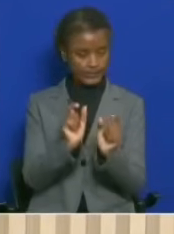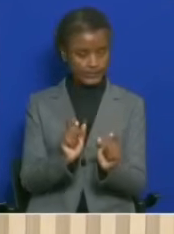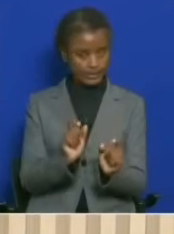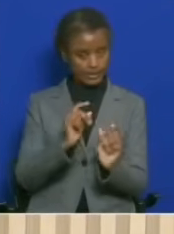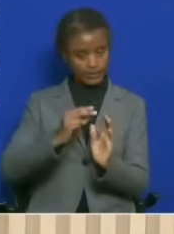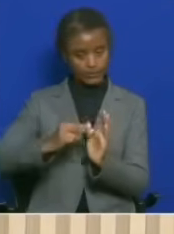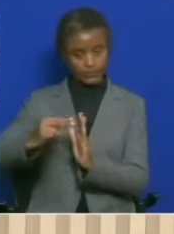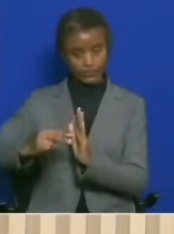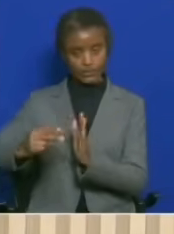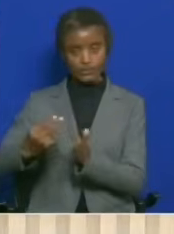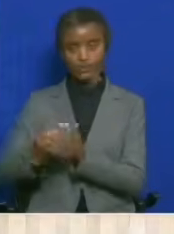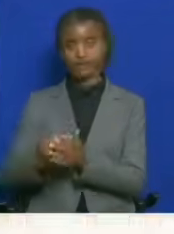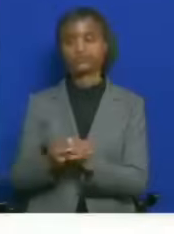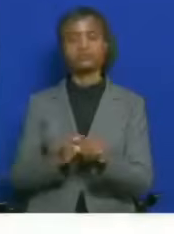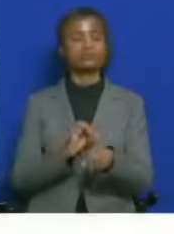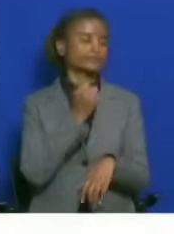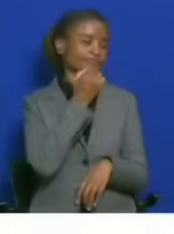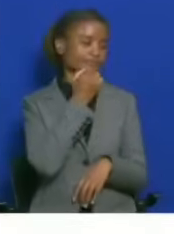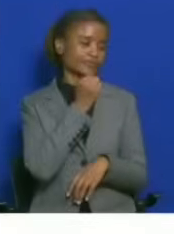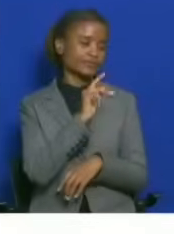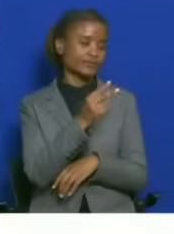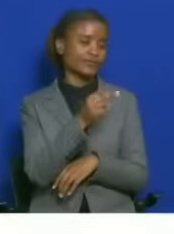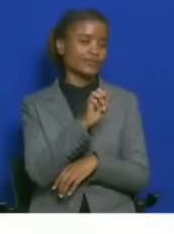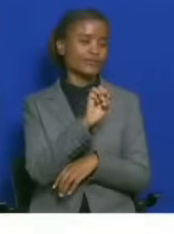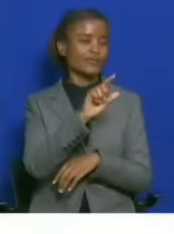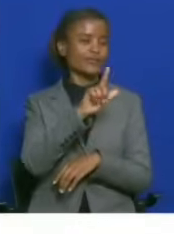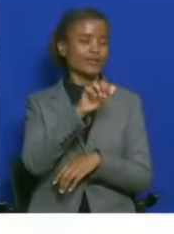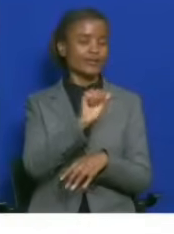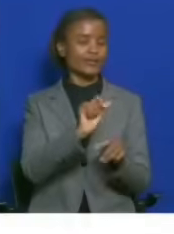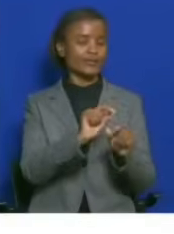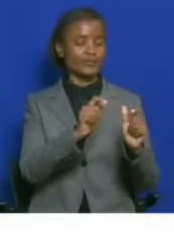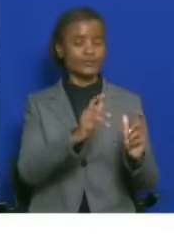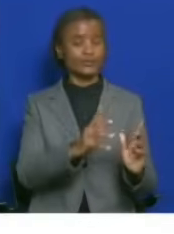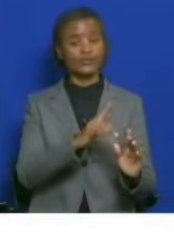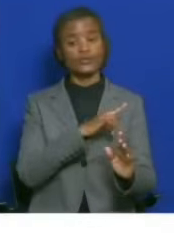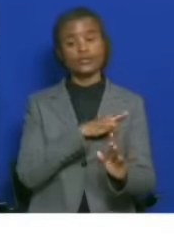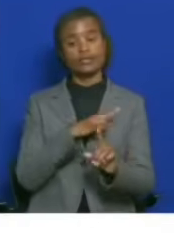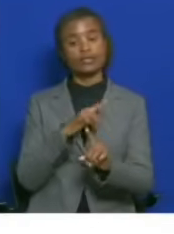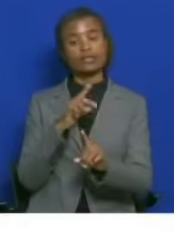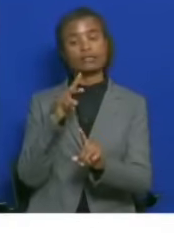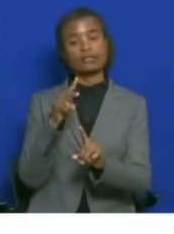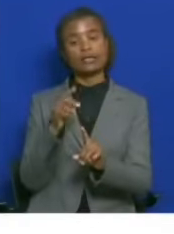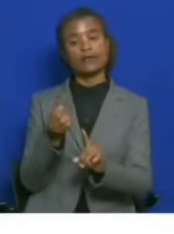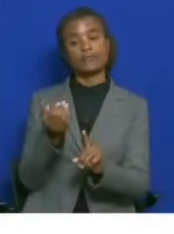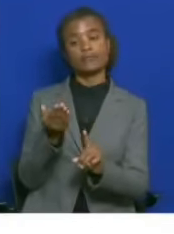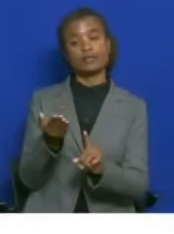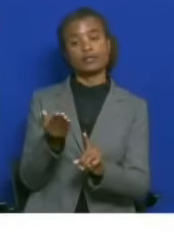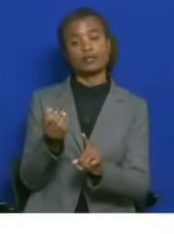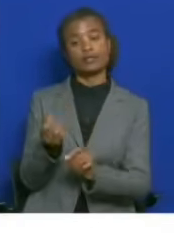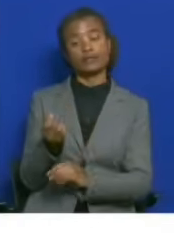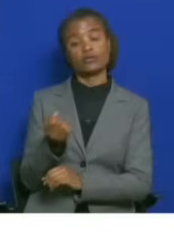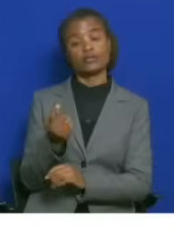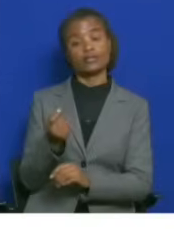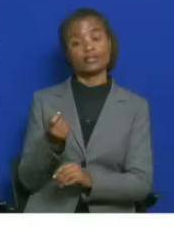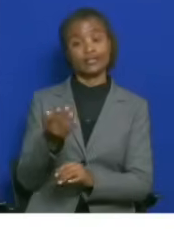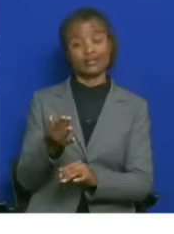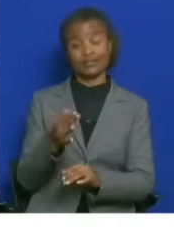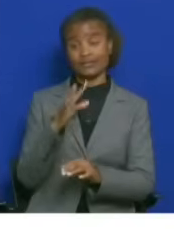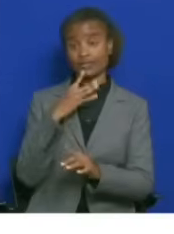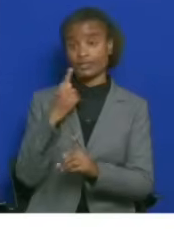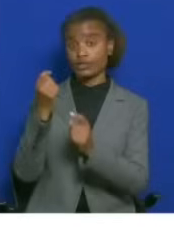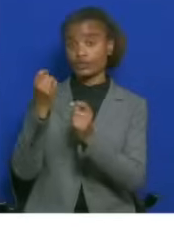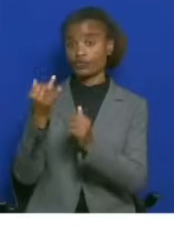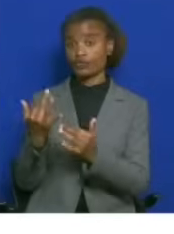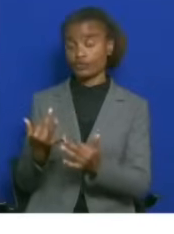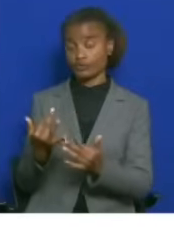several tenders being issued, but what's included in here is the automotive parts tender. So this is the treasury portal of all the